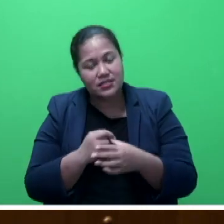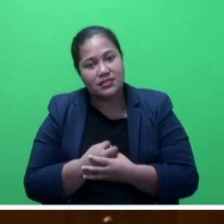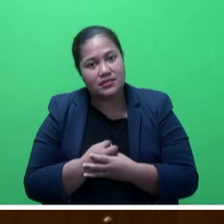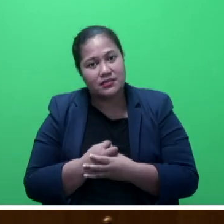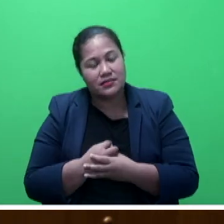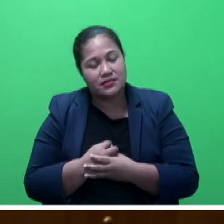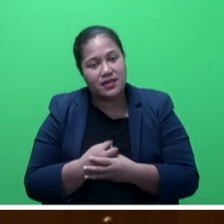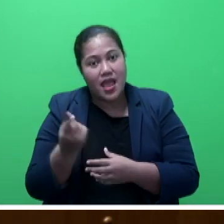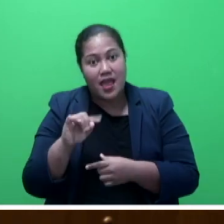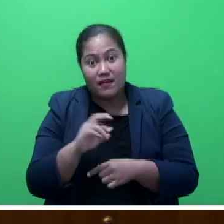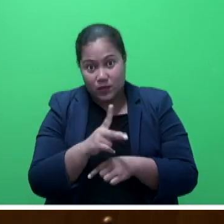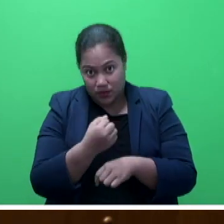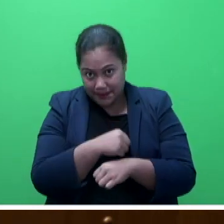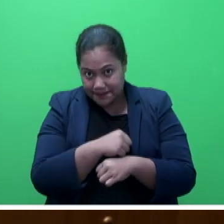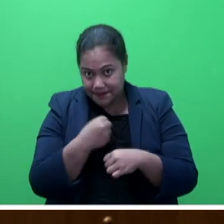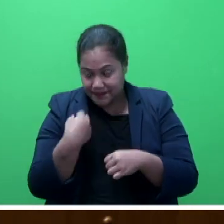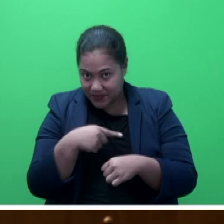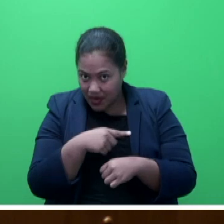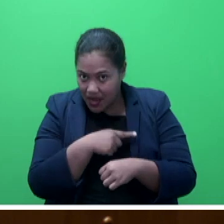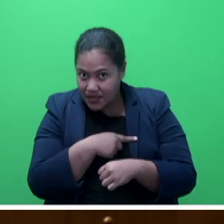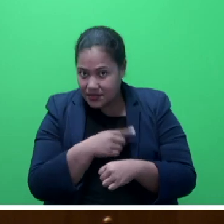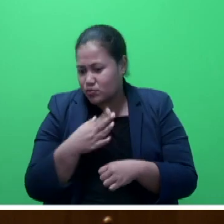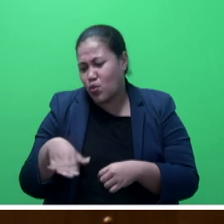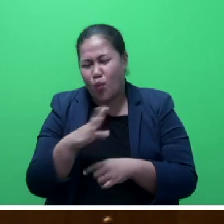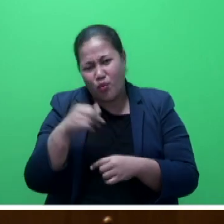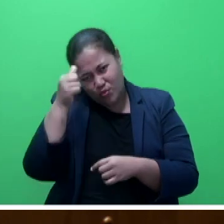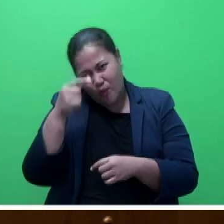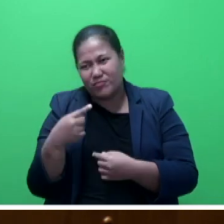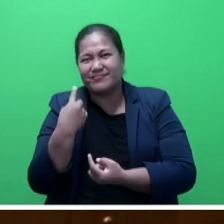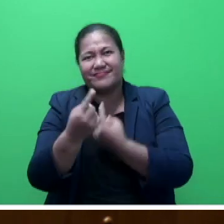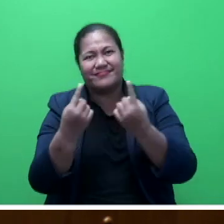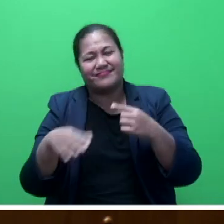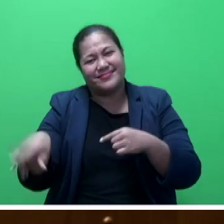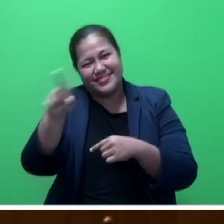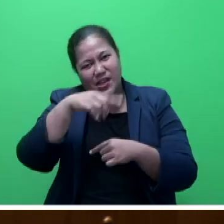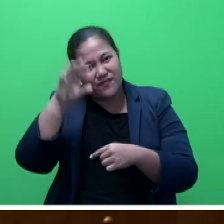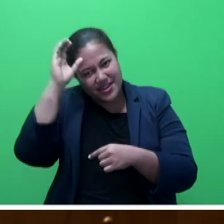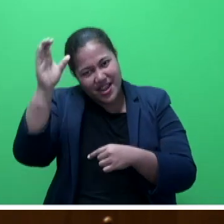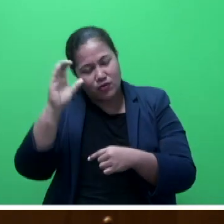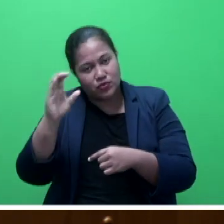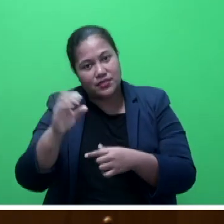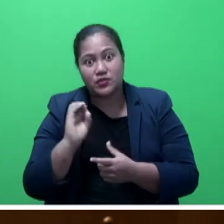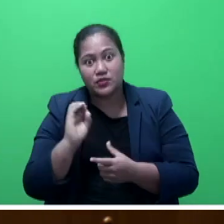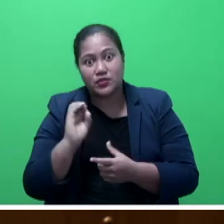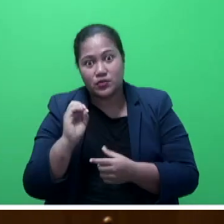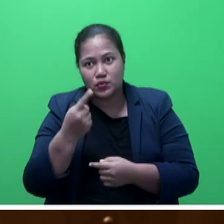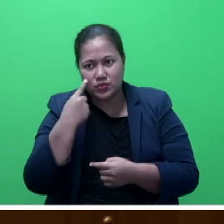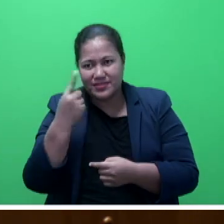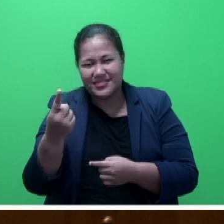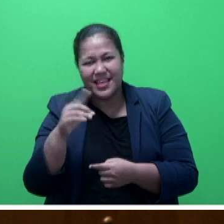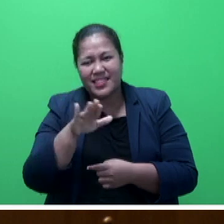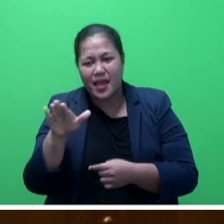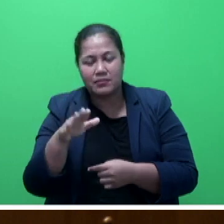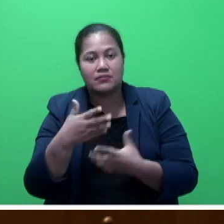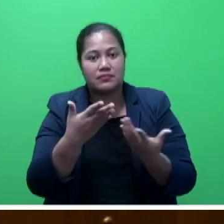here the stakes, because we all know them, and we know them all too well. We see them in villages that